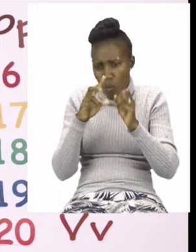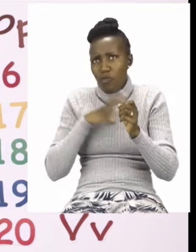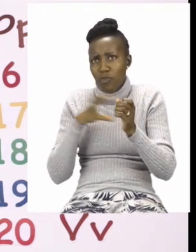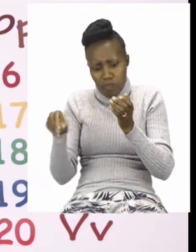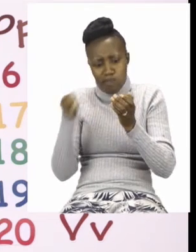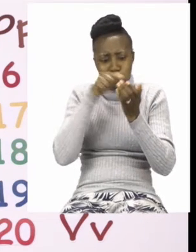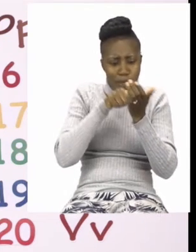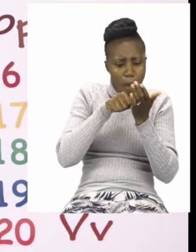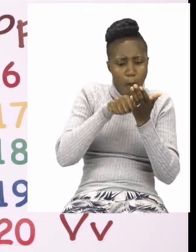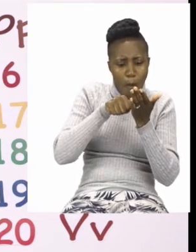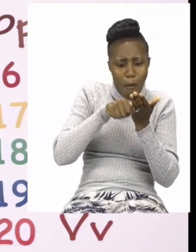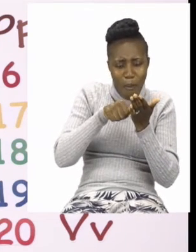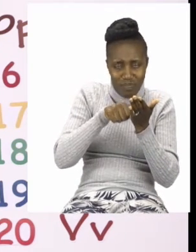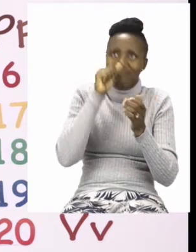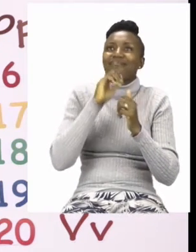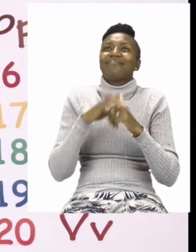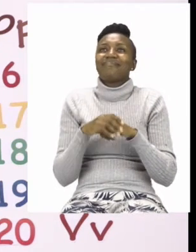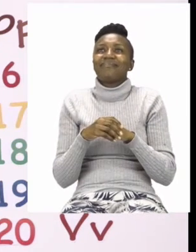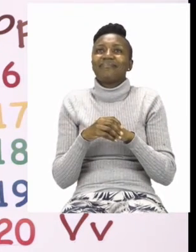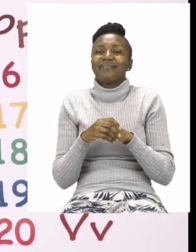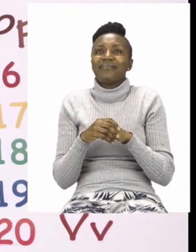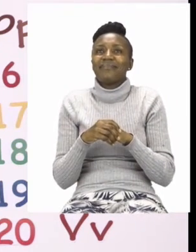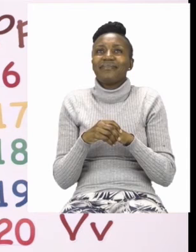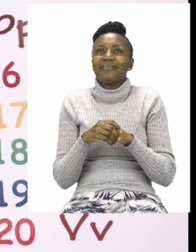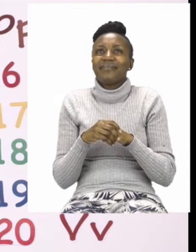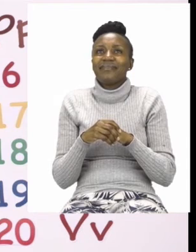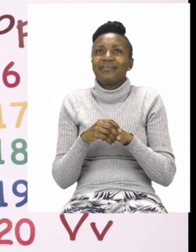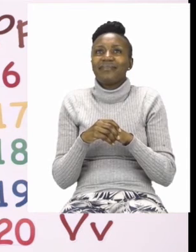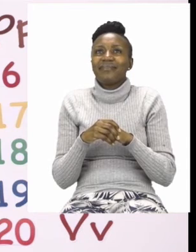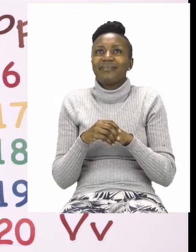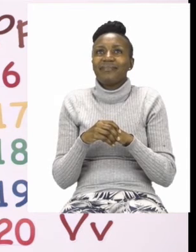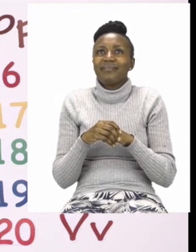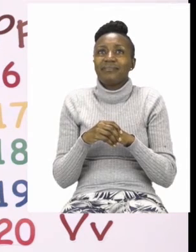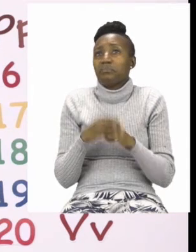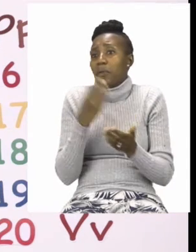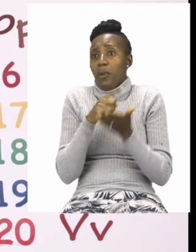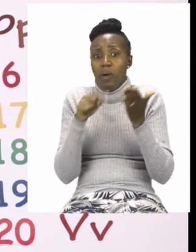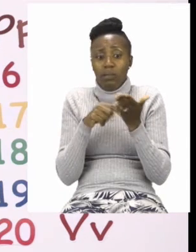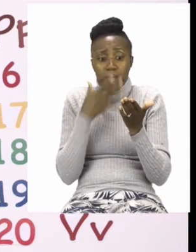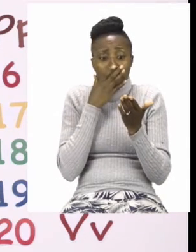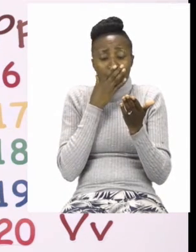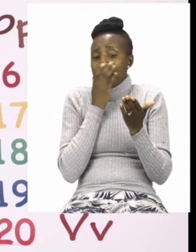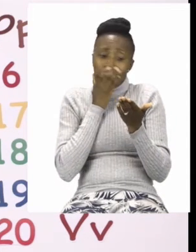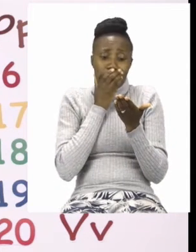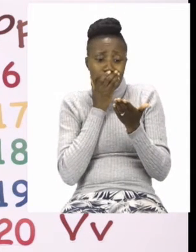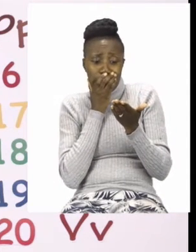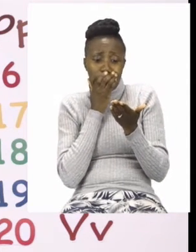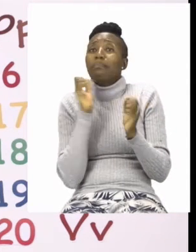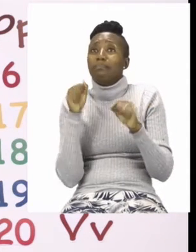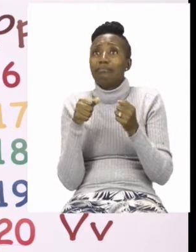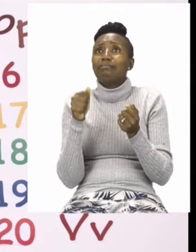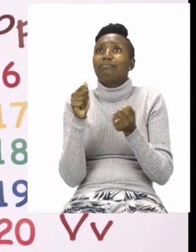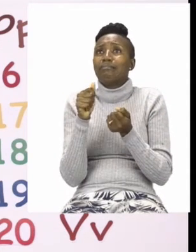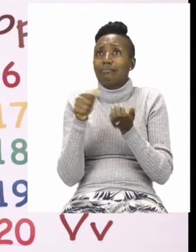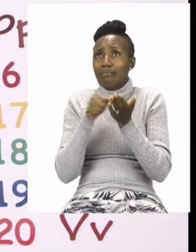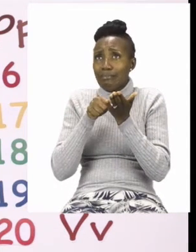out what we have written. Sometimes we've made a mistake. And we need to